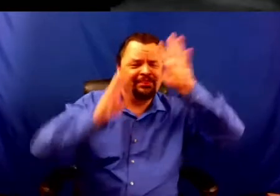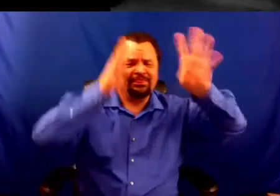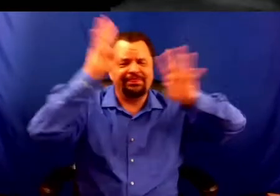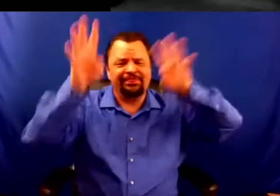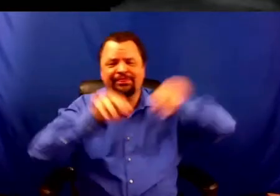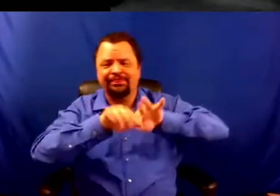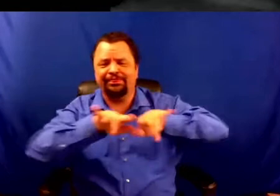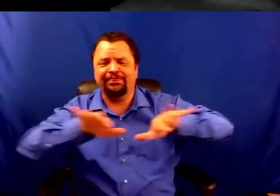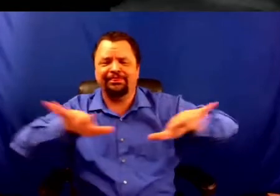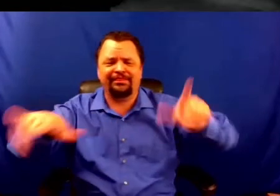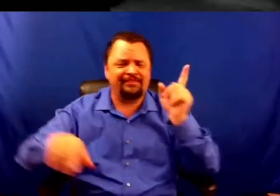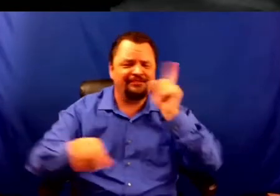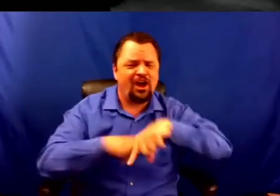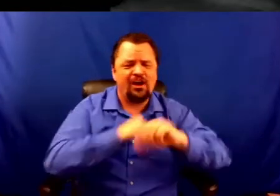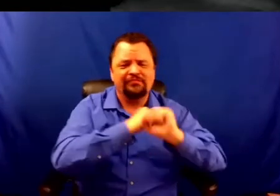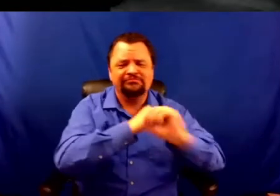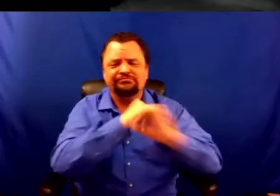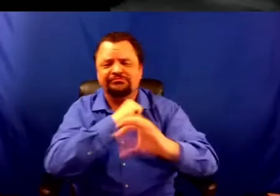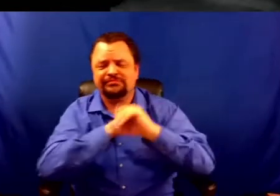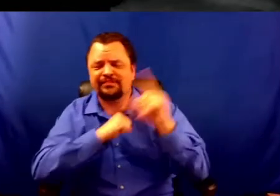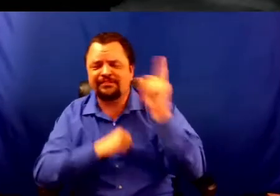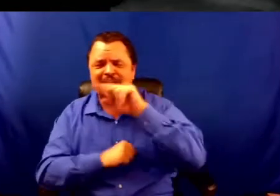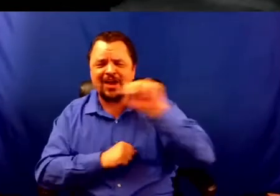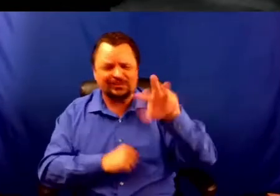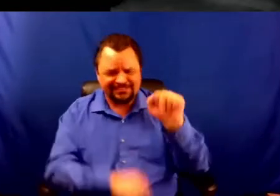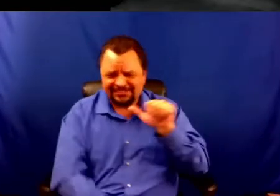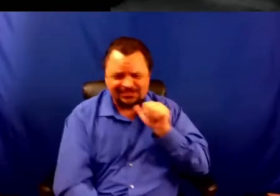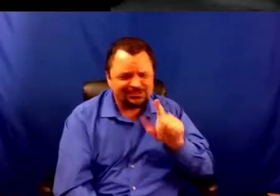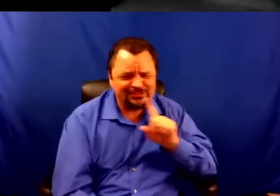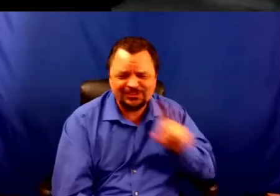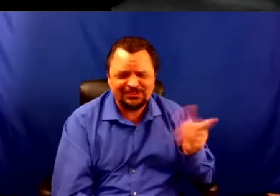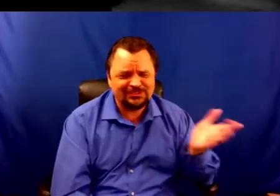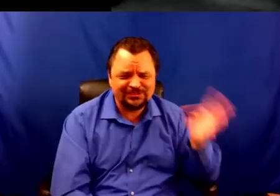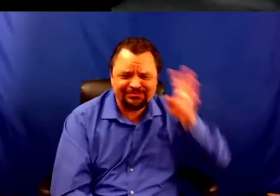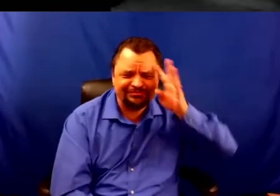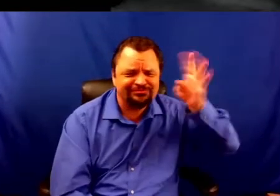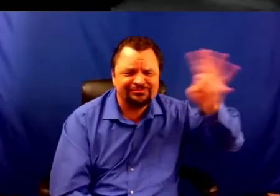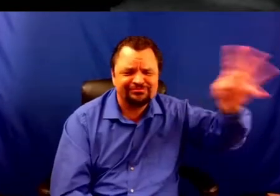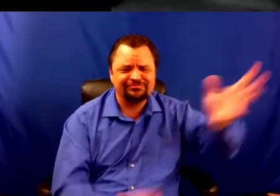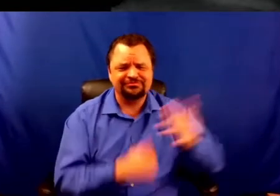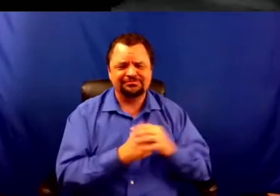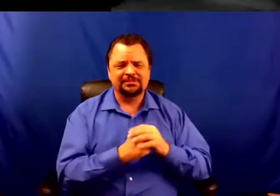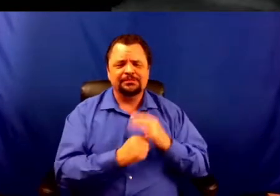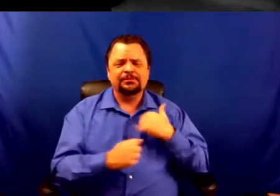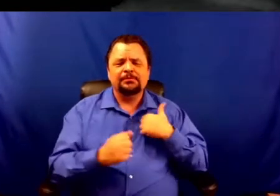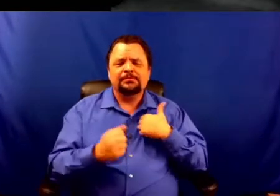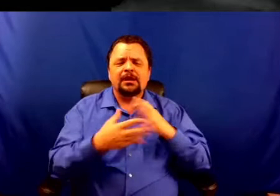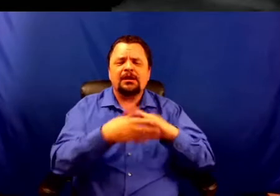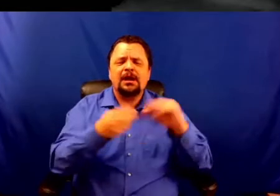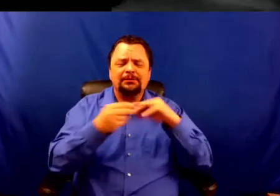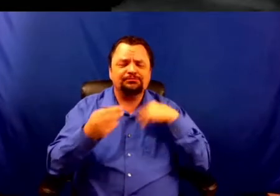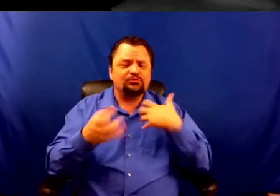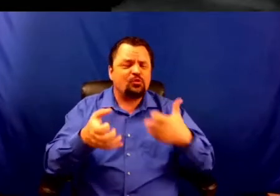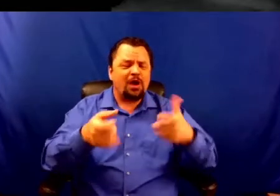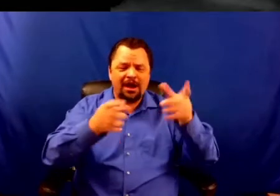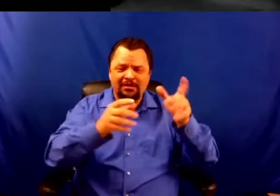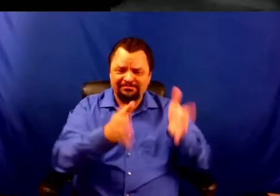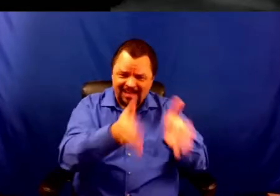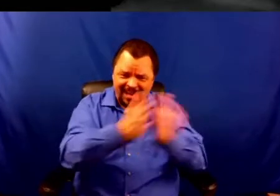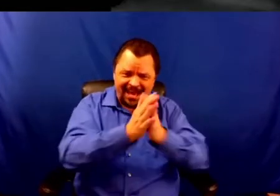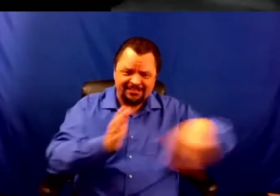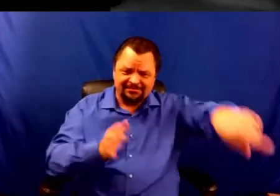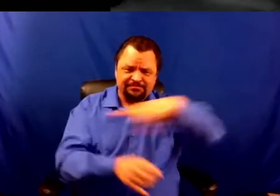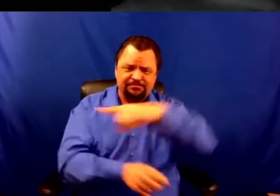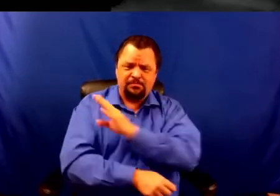So that's what, those are the comments I wanted to make. The ask that I would like for this Board of Health, because it's our